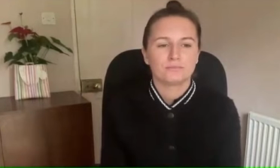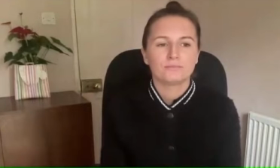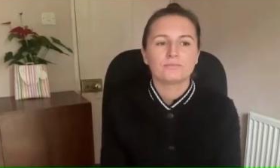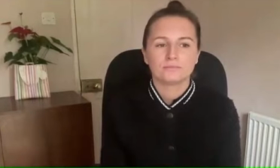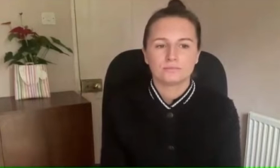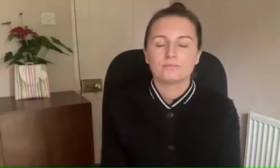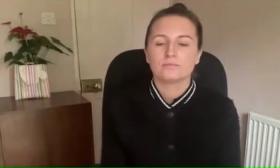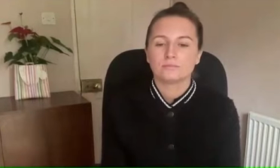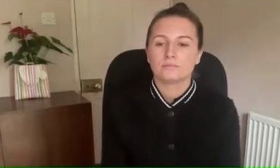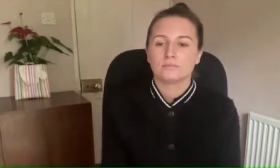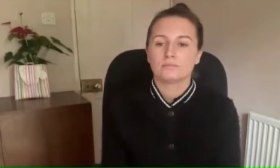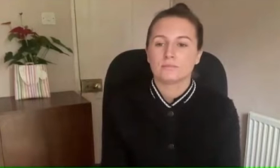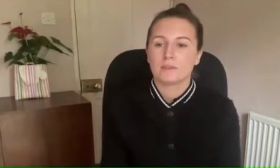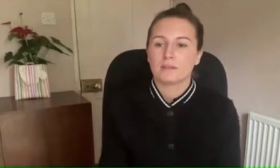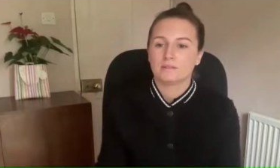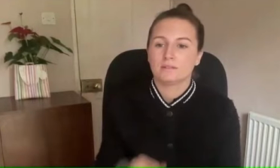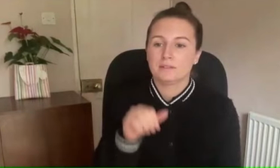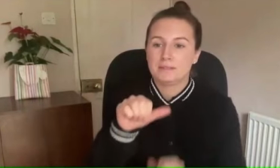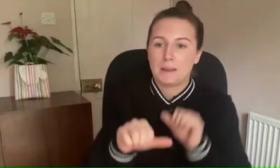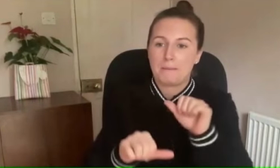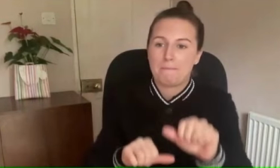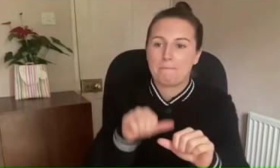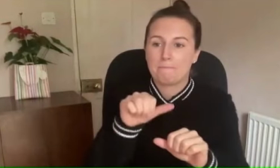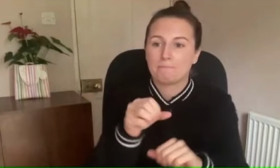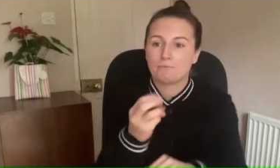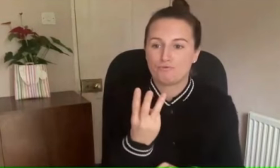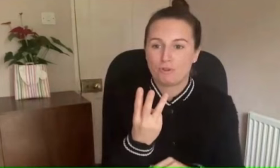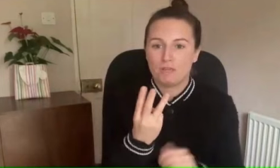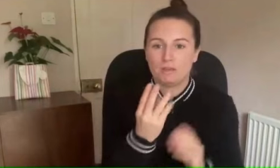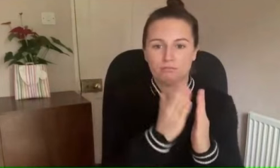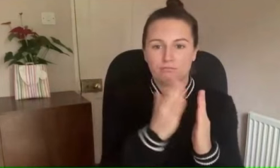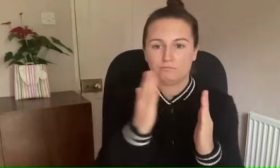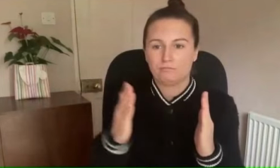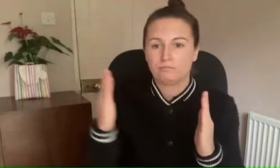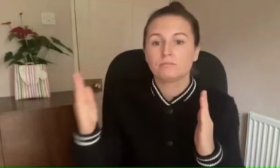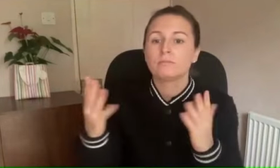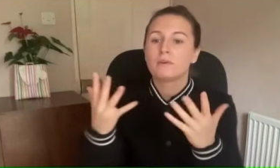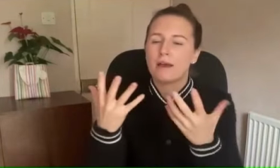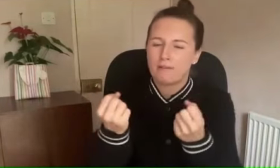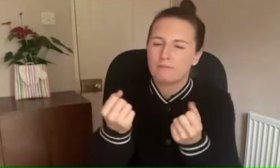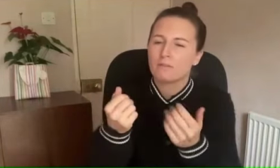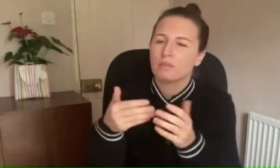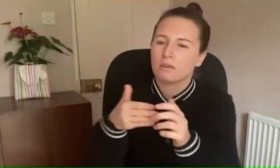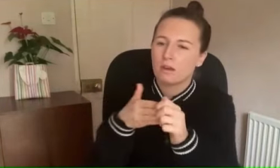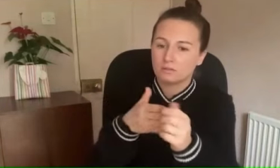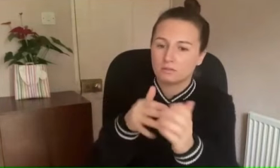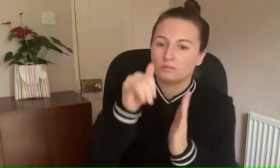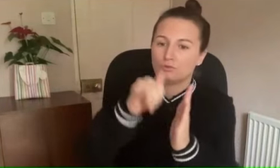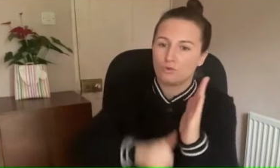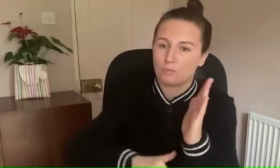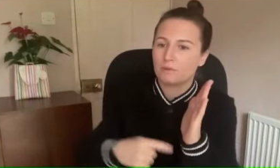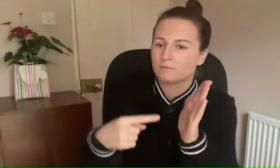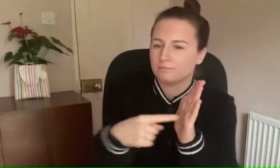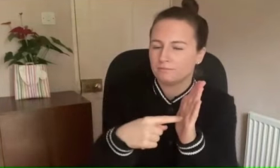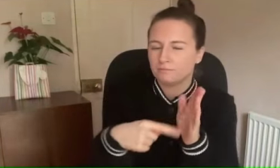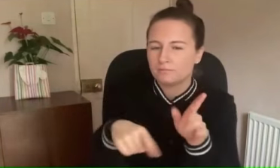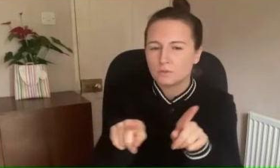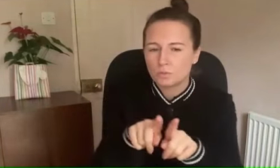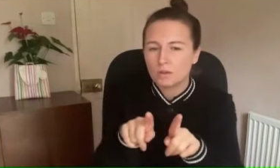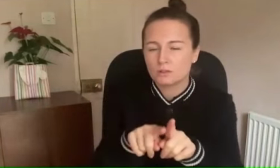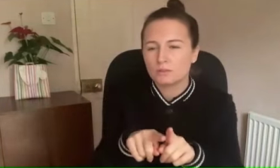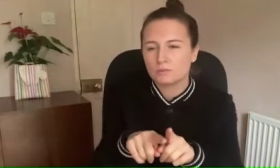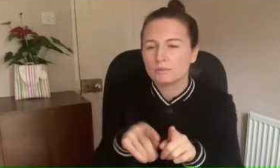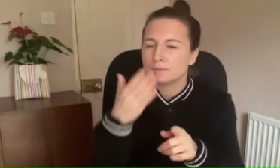The 3 steps set out on this slide are detailed further in the guidance document itself and will feel familiar from the